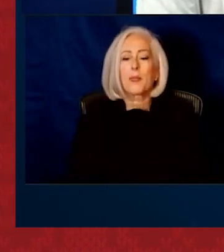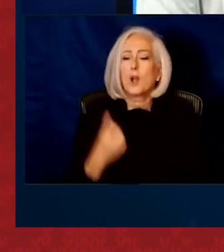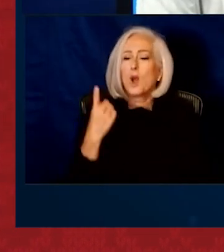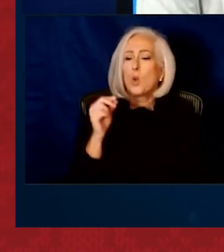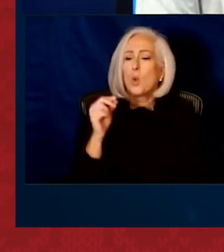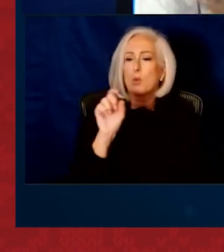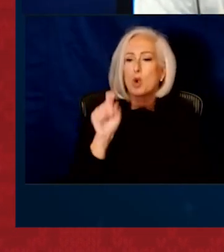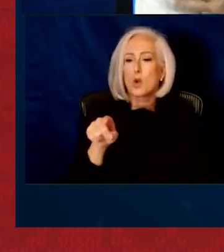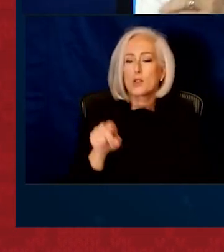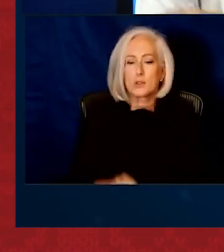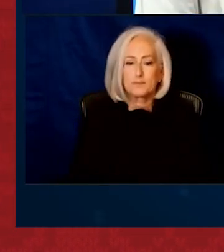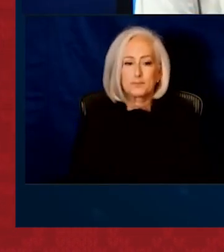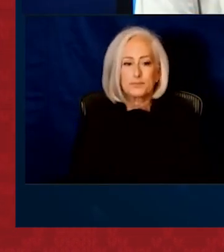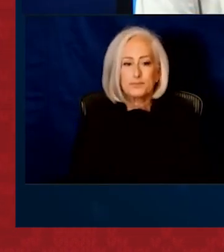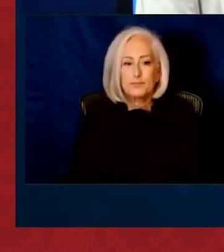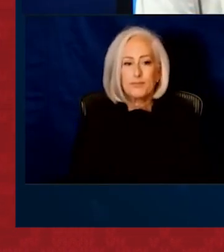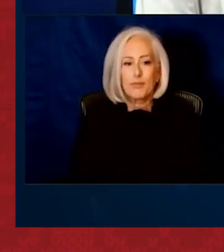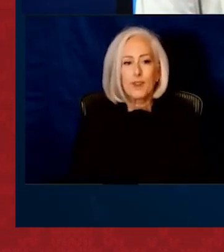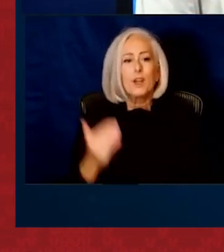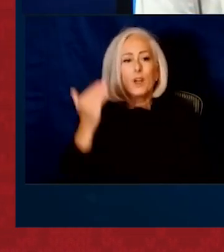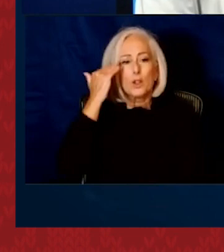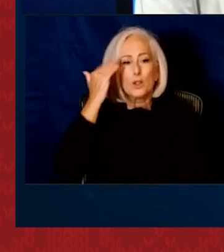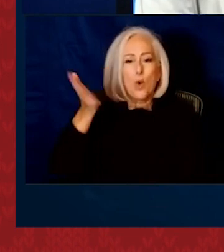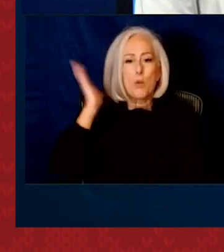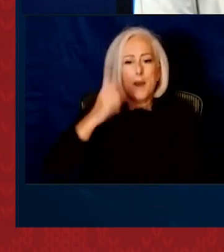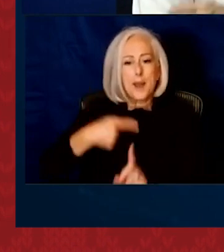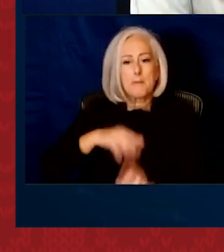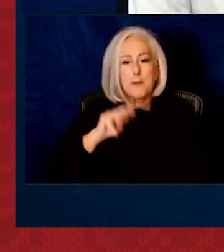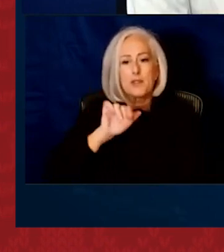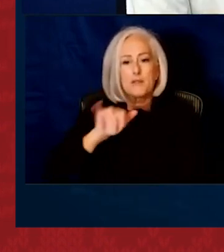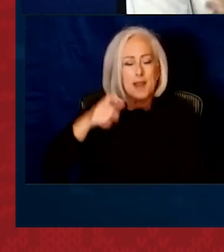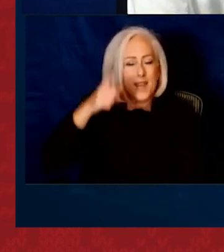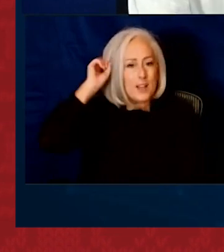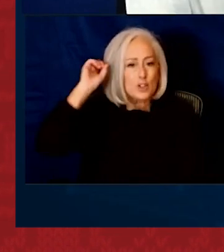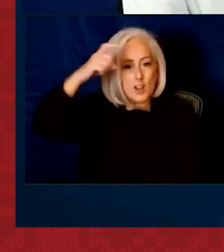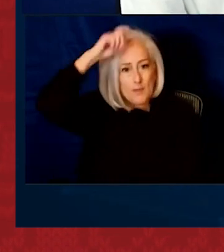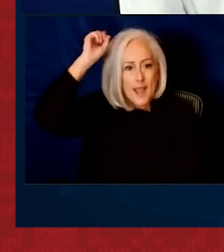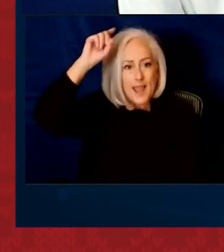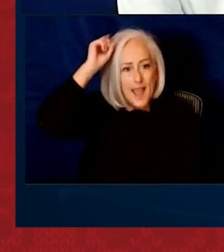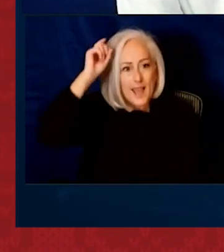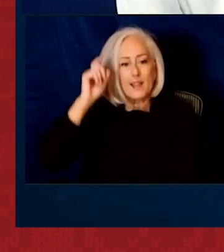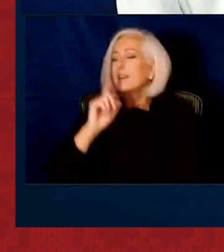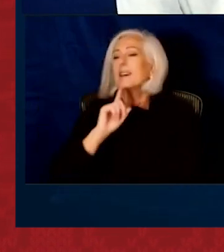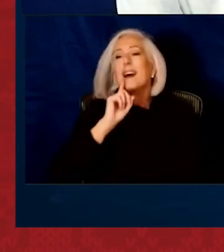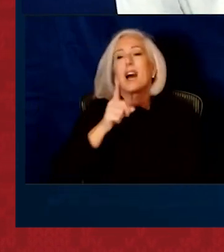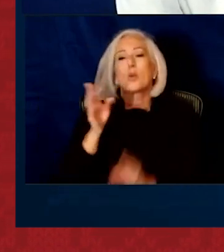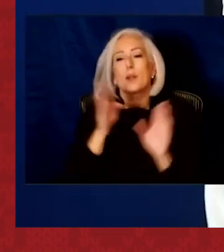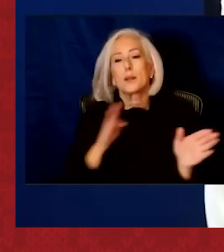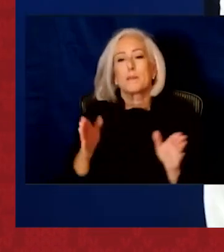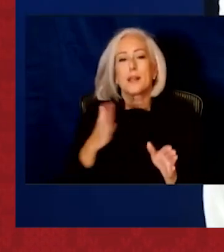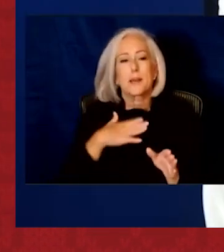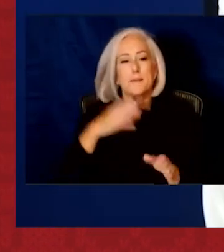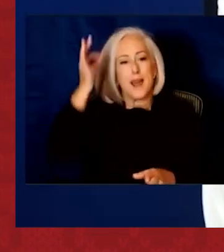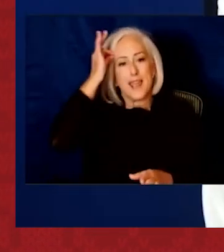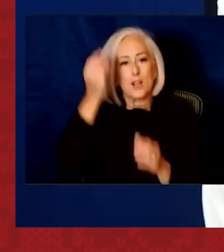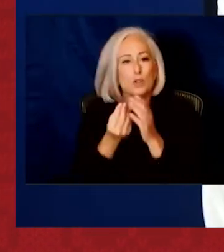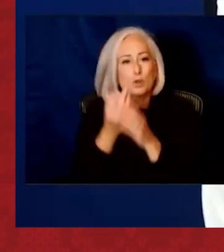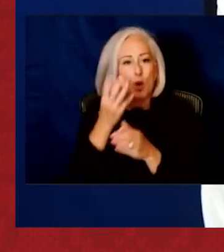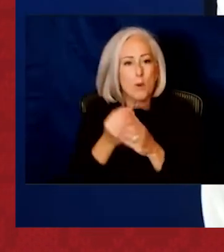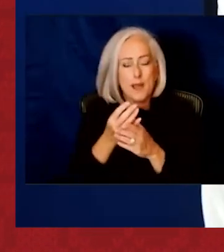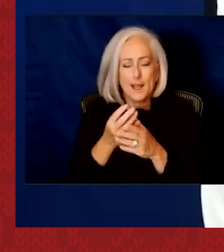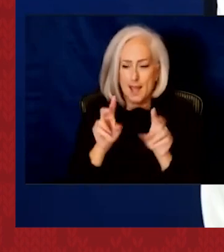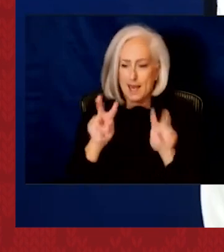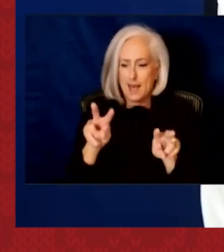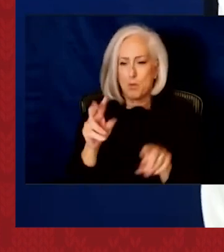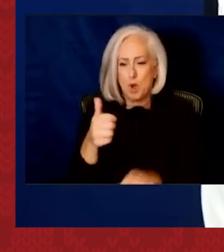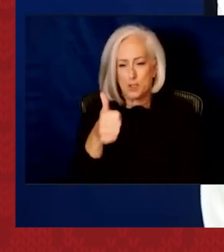I shaved my head a long time back in May for that Shave to Save event. And I'd really planned for my hair to grow back. And I'm watching myself on the screen up here in the monitor. I'm seeing that